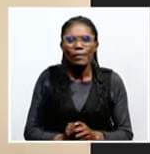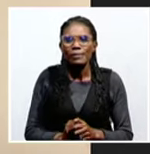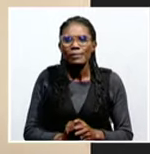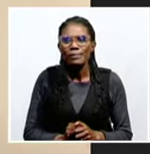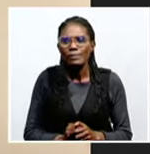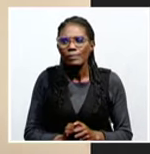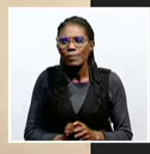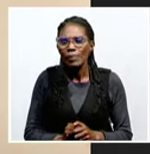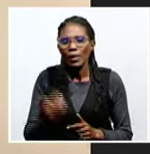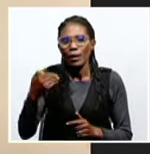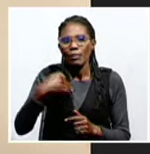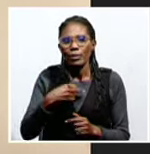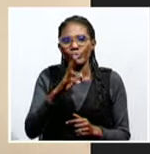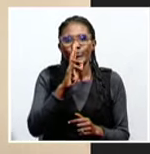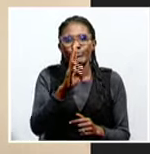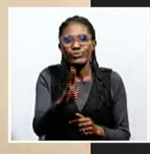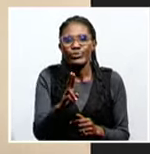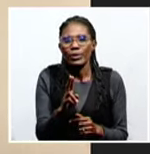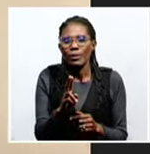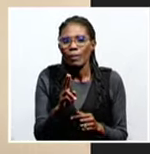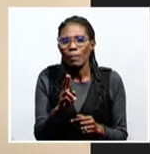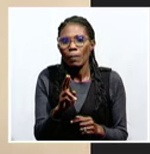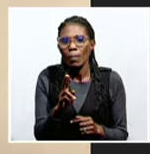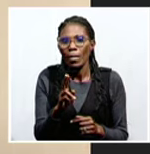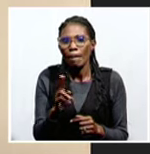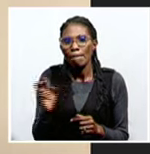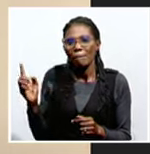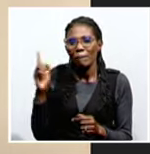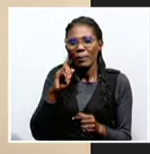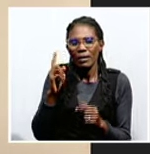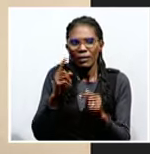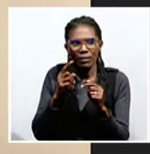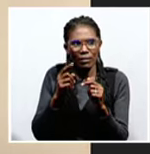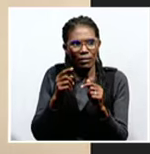And I said, I heard it from himself.